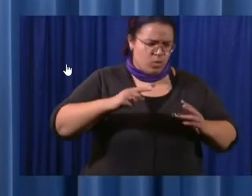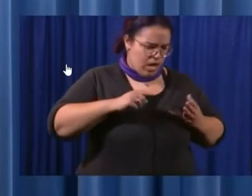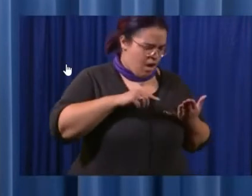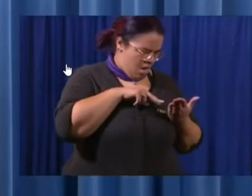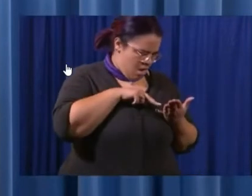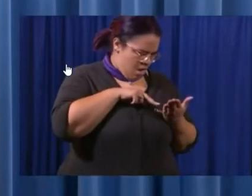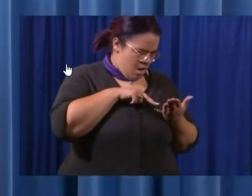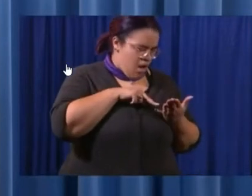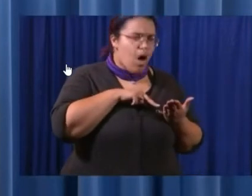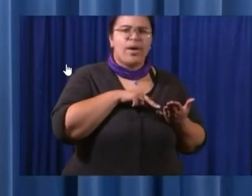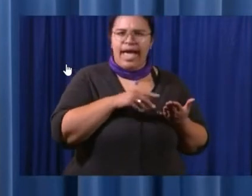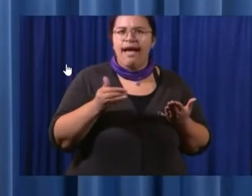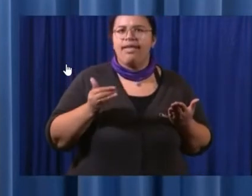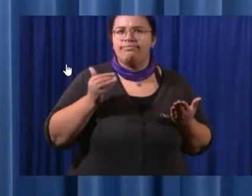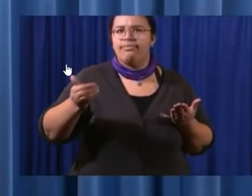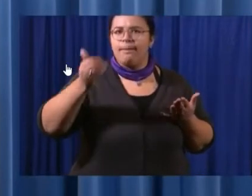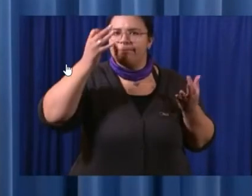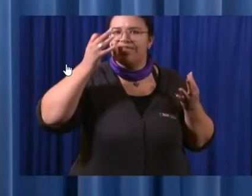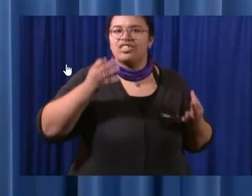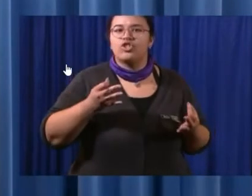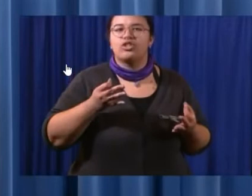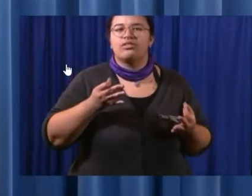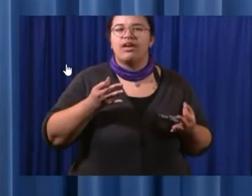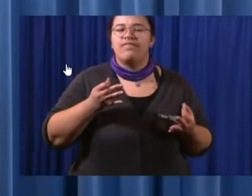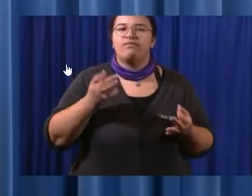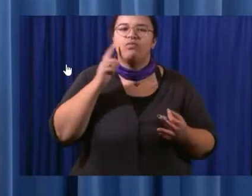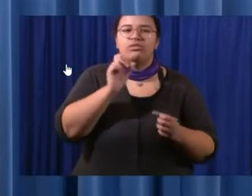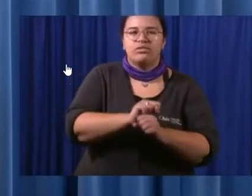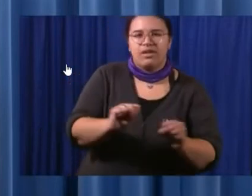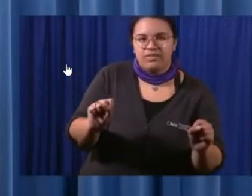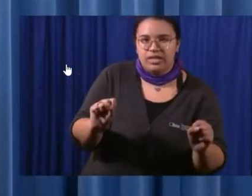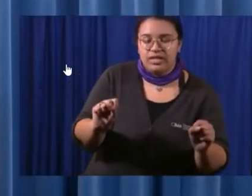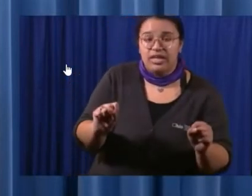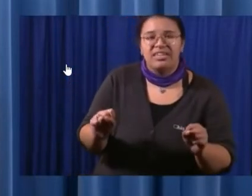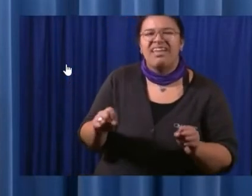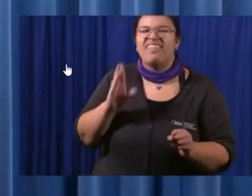made by a mayor, a city council, or the governor.